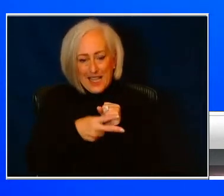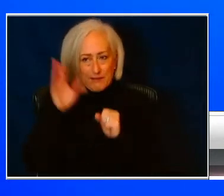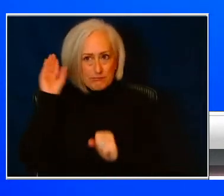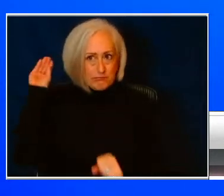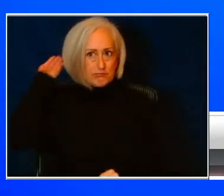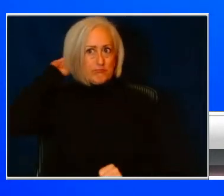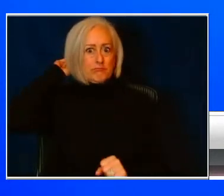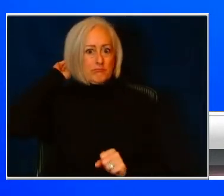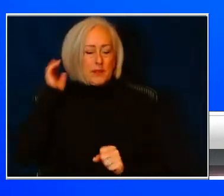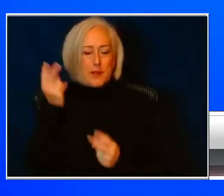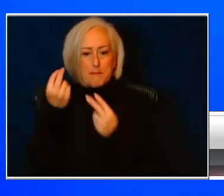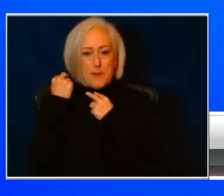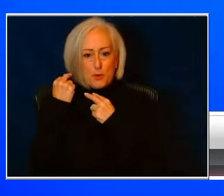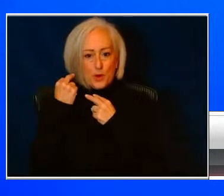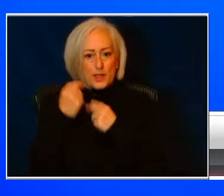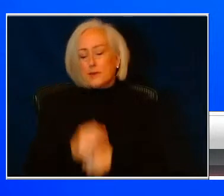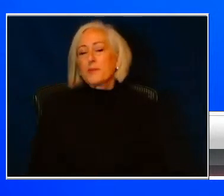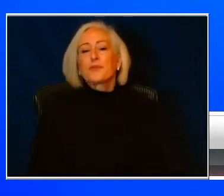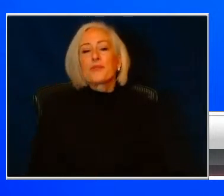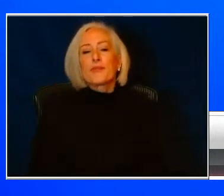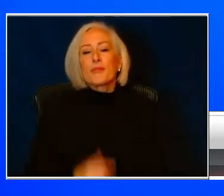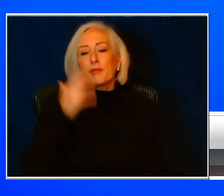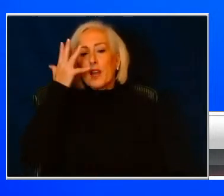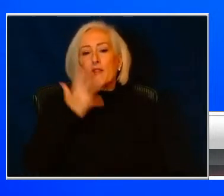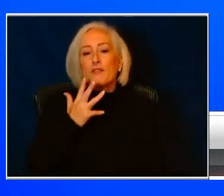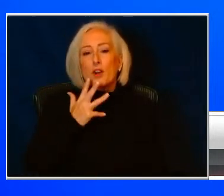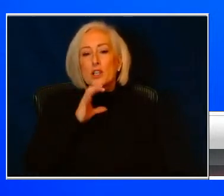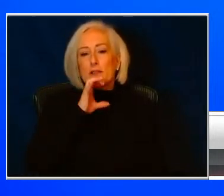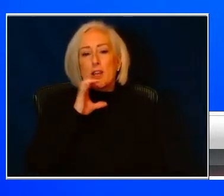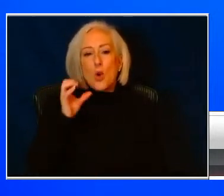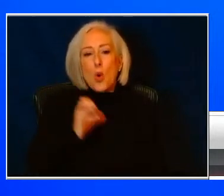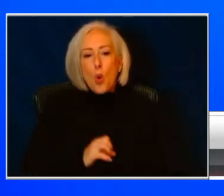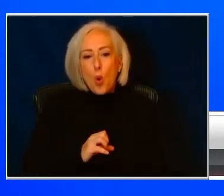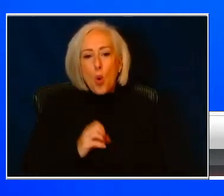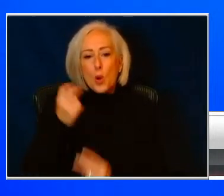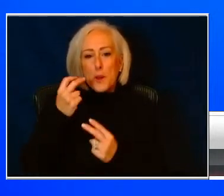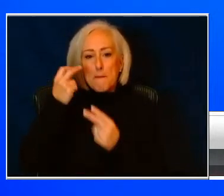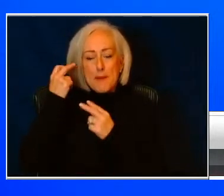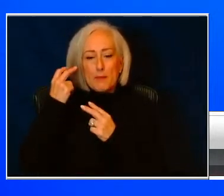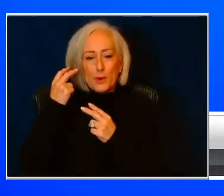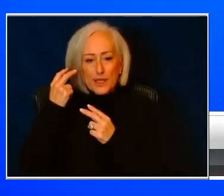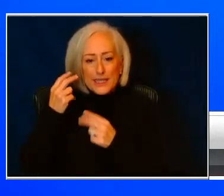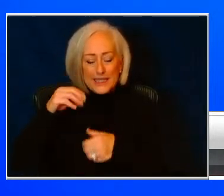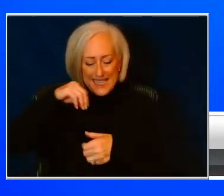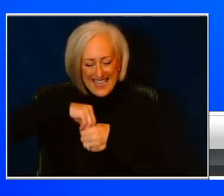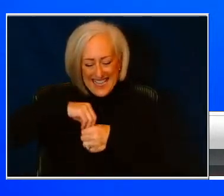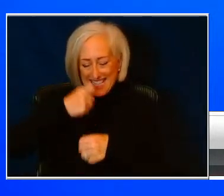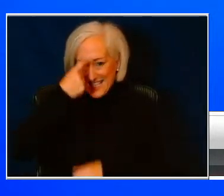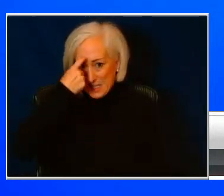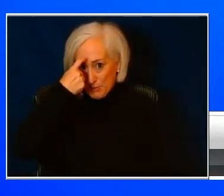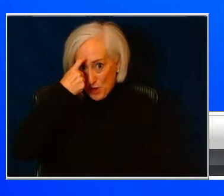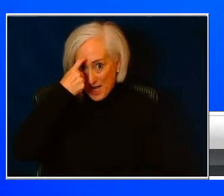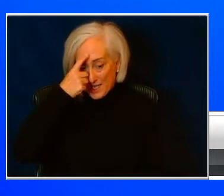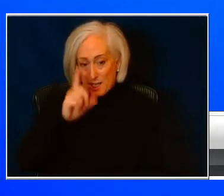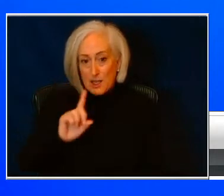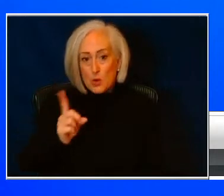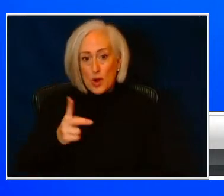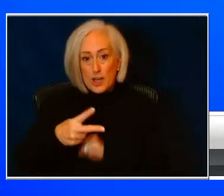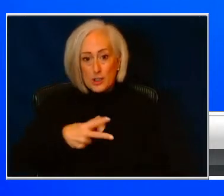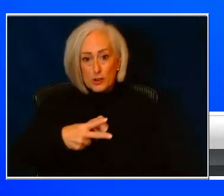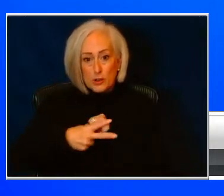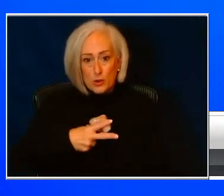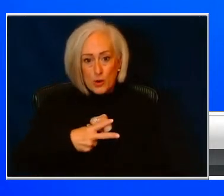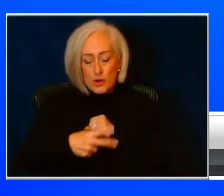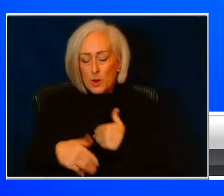fortunately, very old memories are in a part of the brain, and the way they are stored, they are actually quite resilient. So you